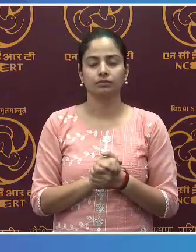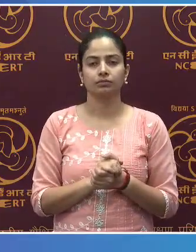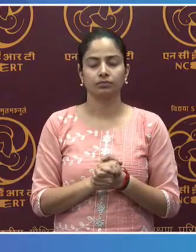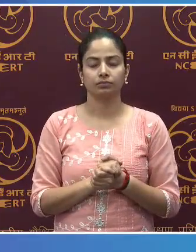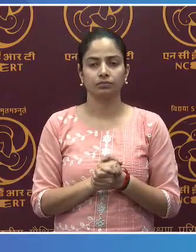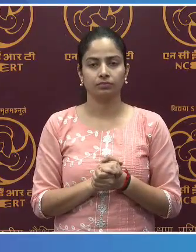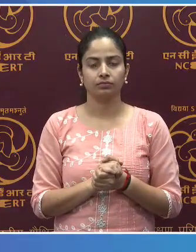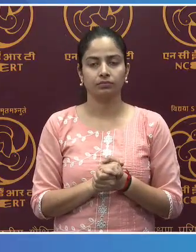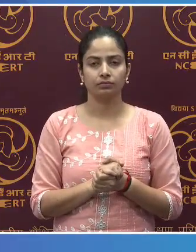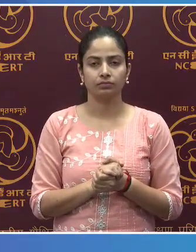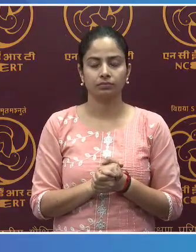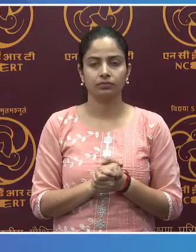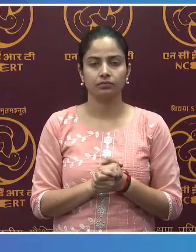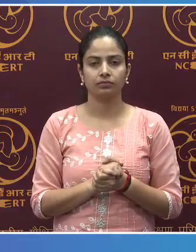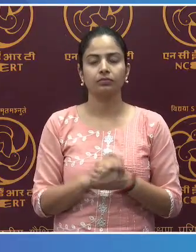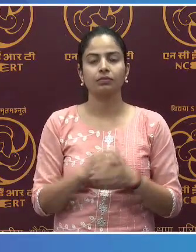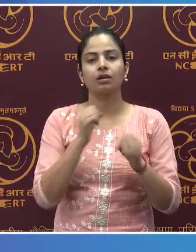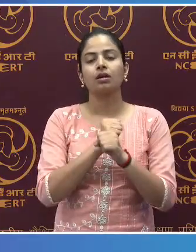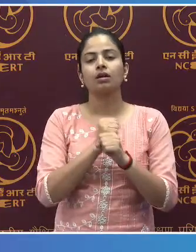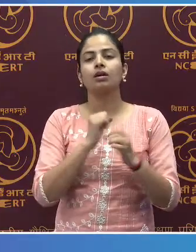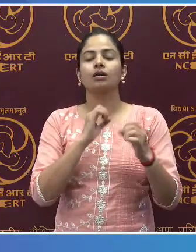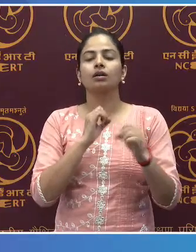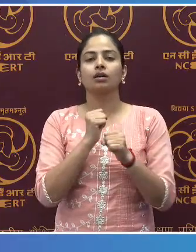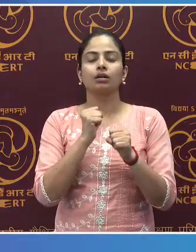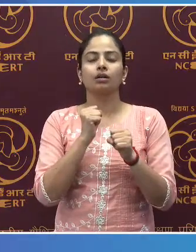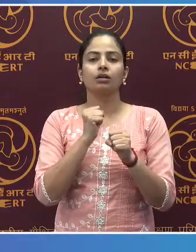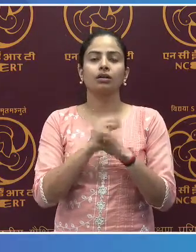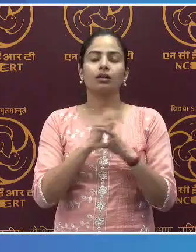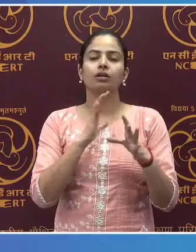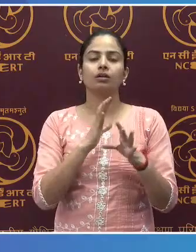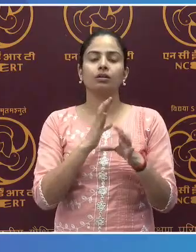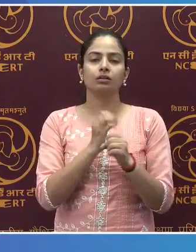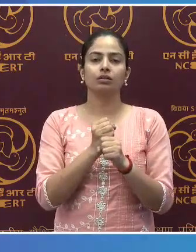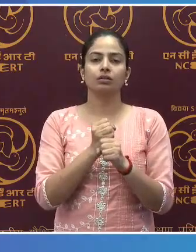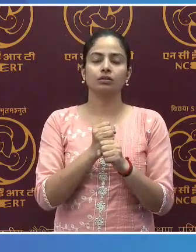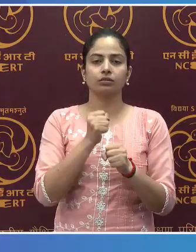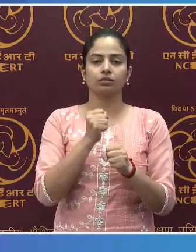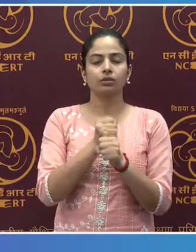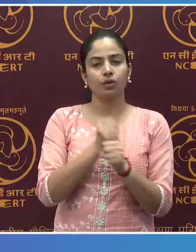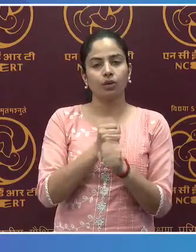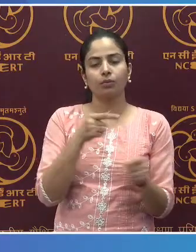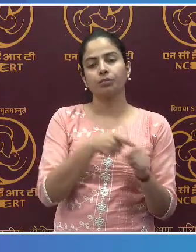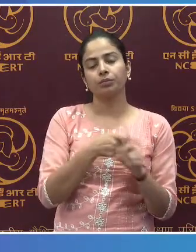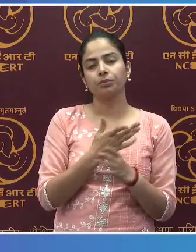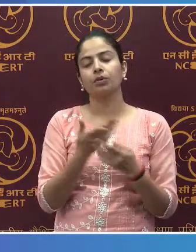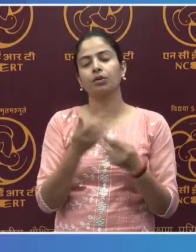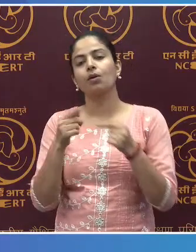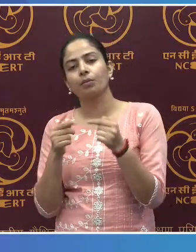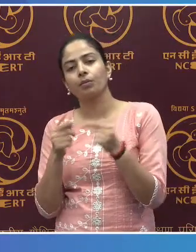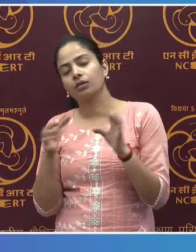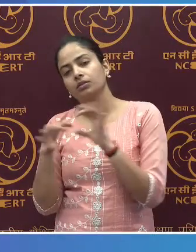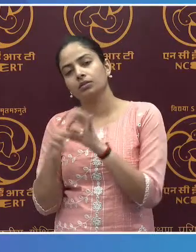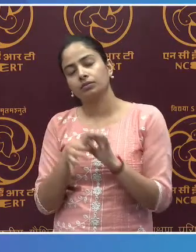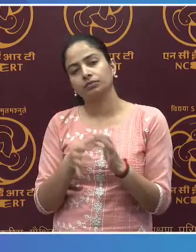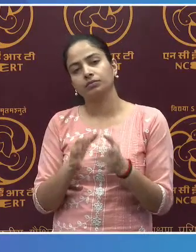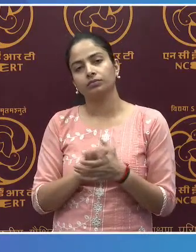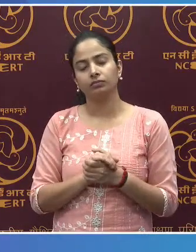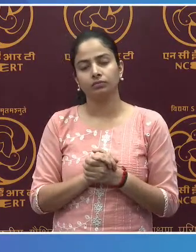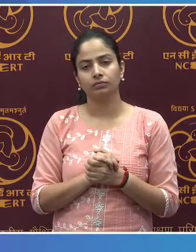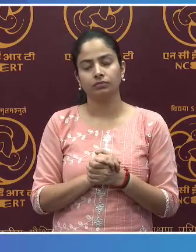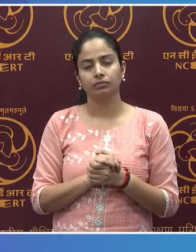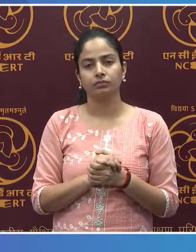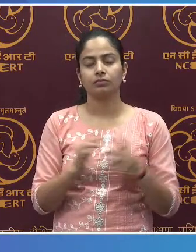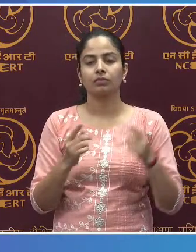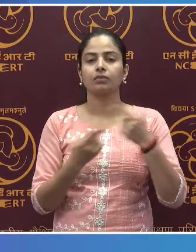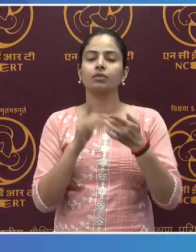the rich cultural past. Government and democracy, that gives the very sound understanding about the political system to some extent. And the